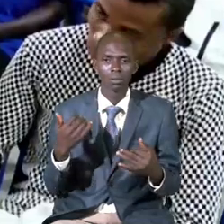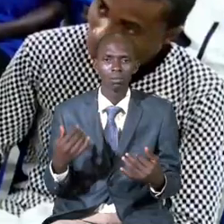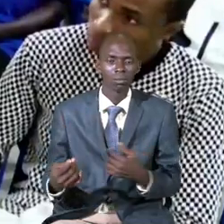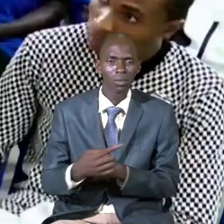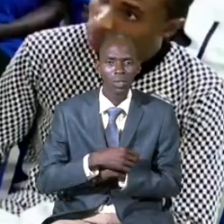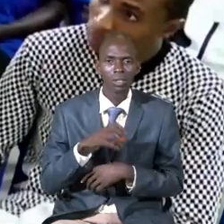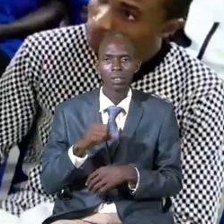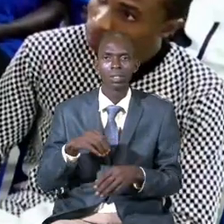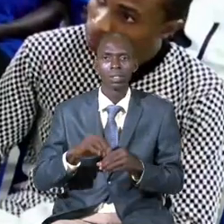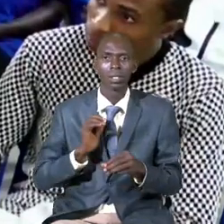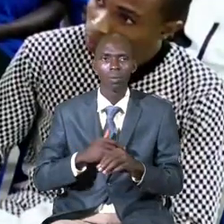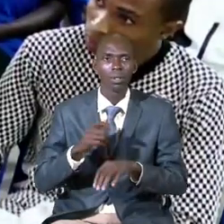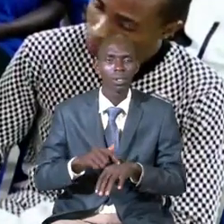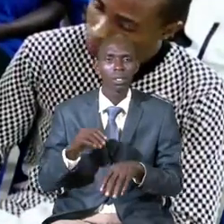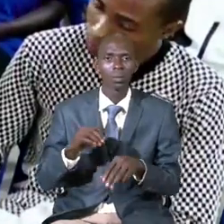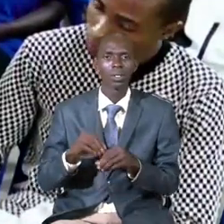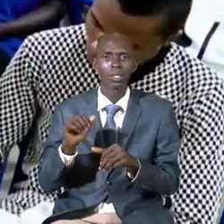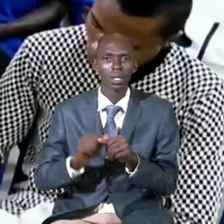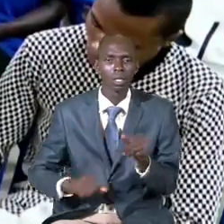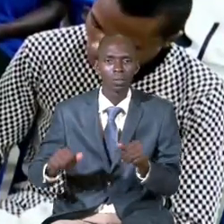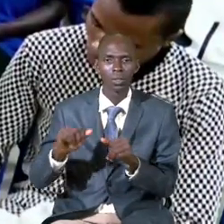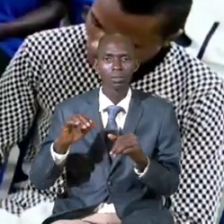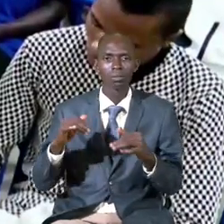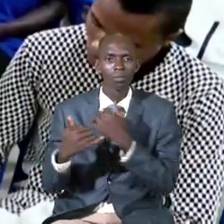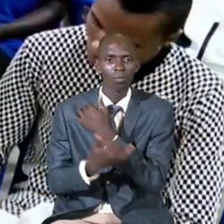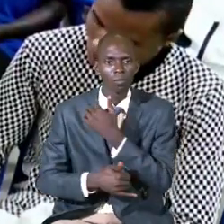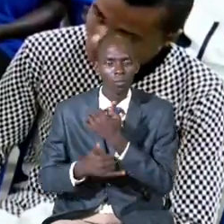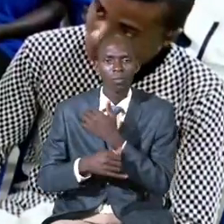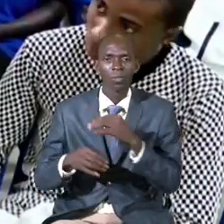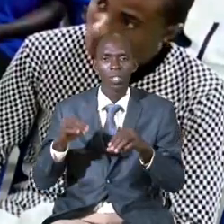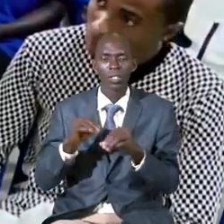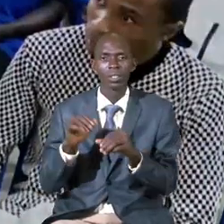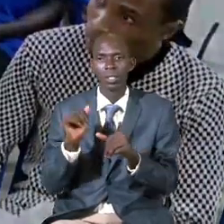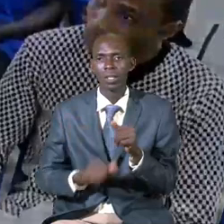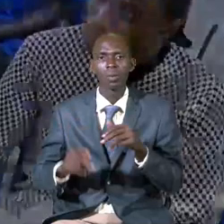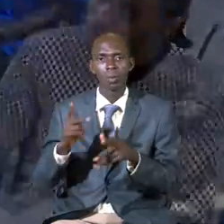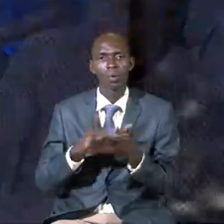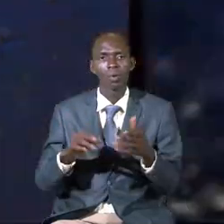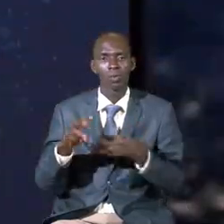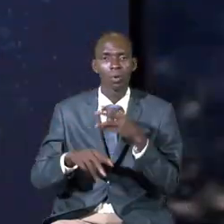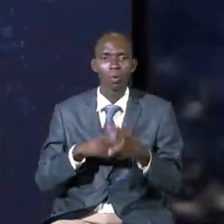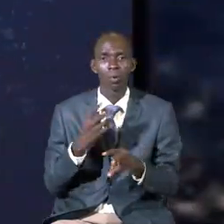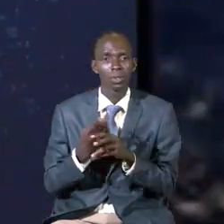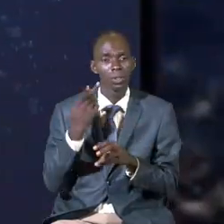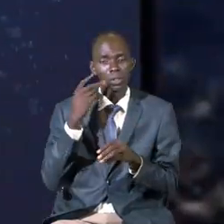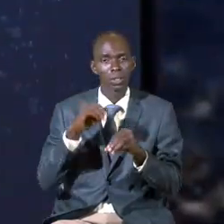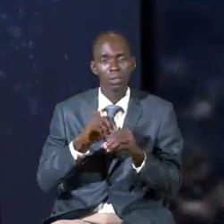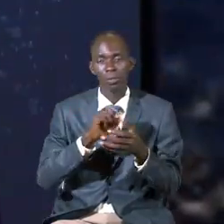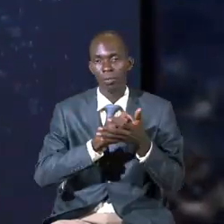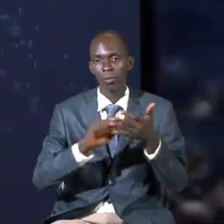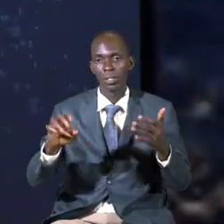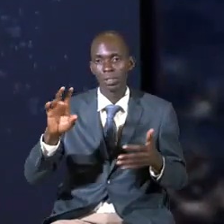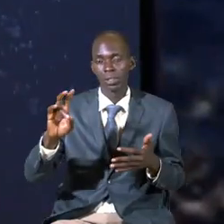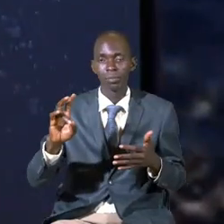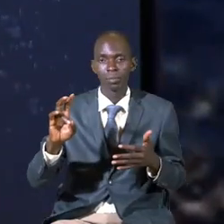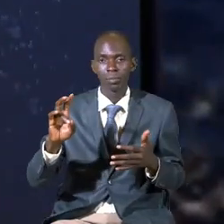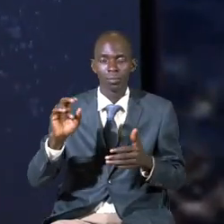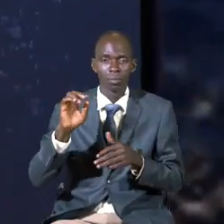in every country in our continent in every continent look at verse seven in verse seven even